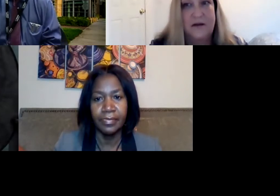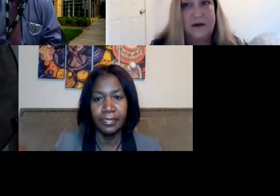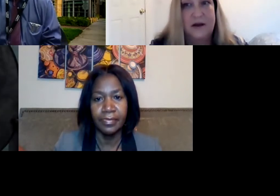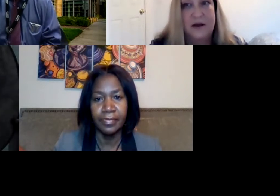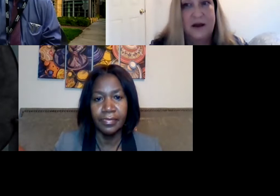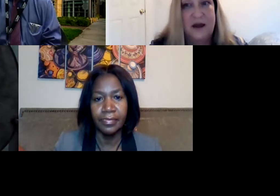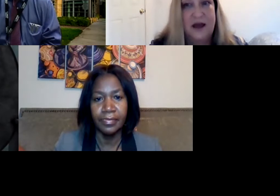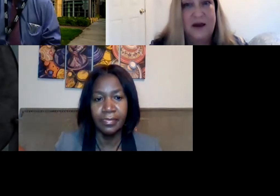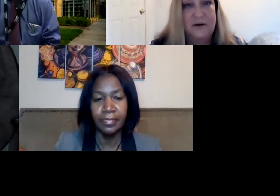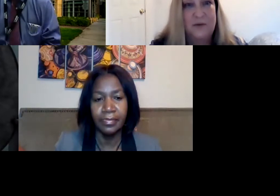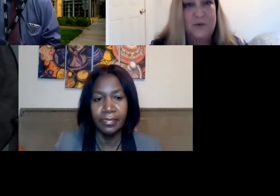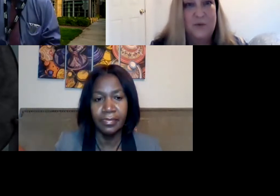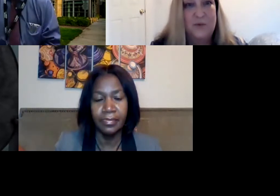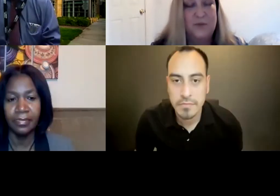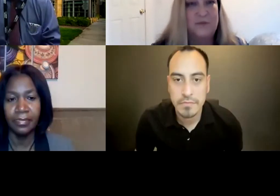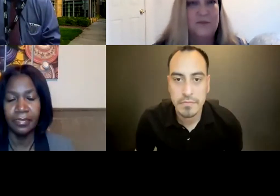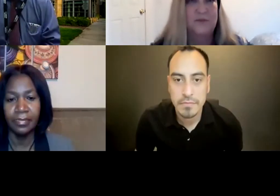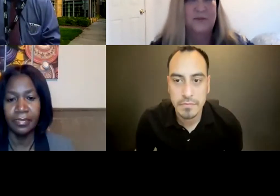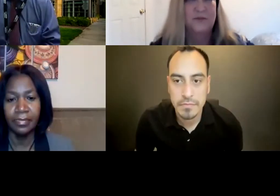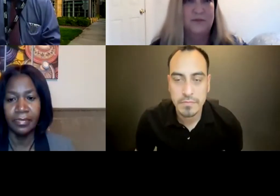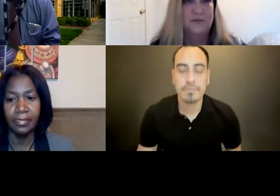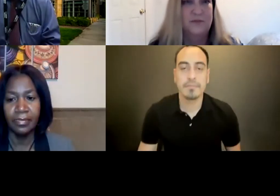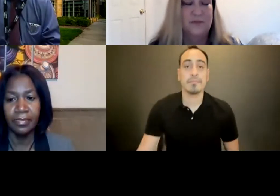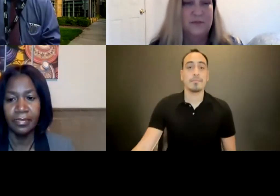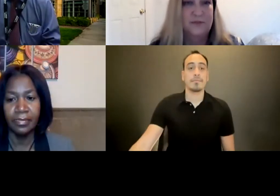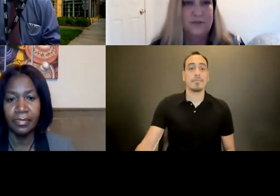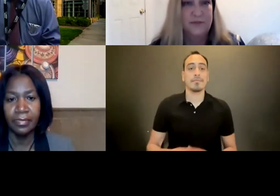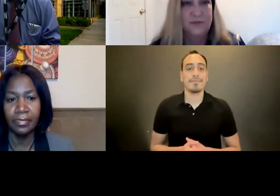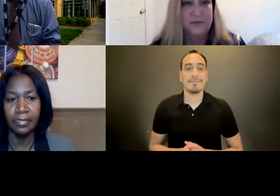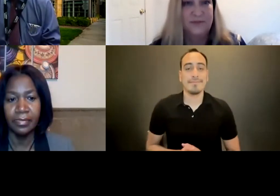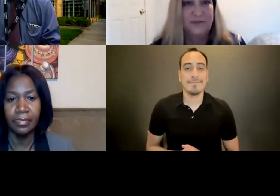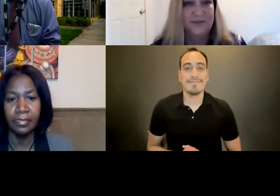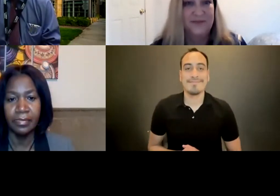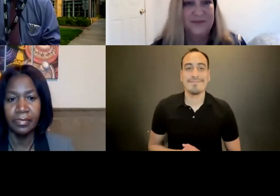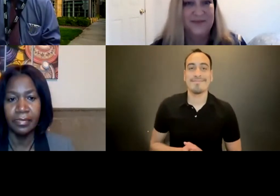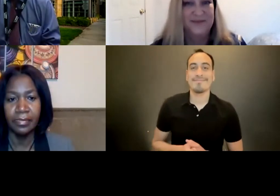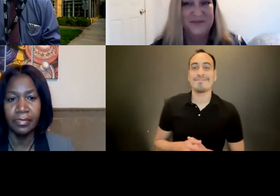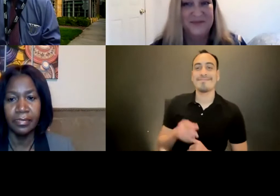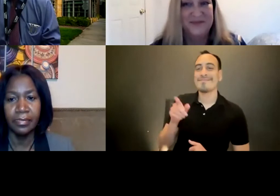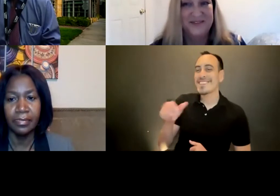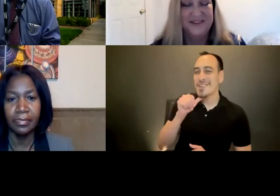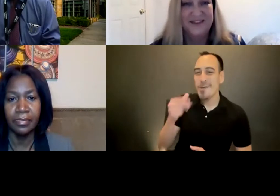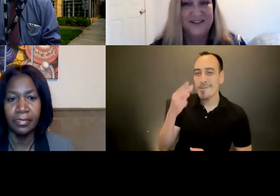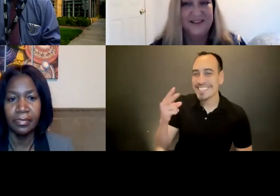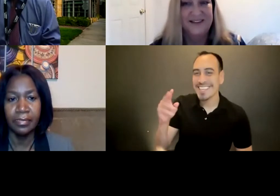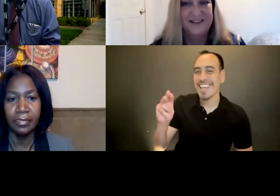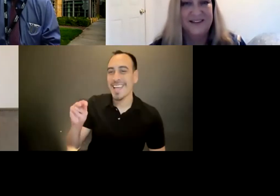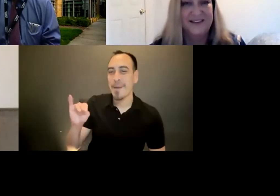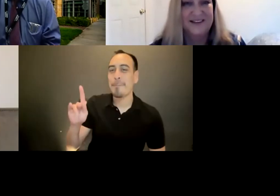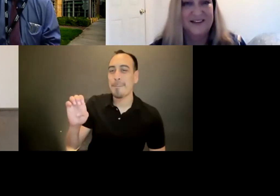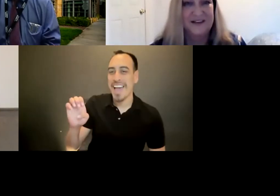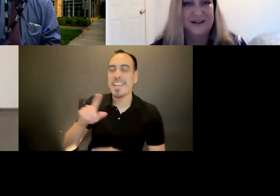Okay, thank you for that. And I'll note, a colleague of mine, Mike, is in the background. You don't see him on screen, but he'll be answering some of the